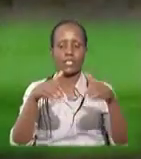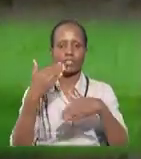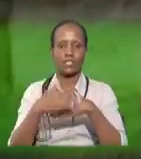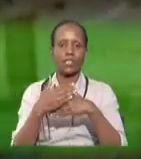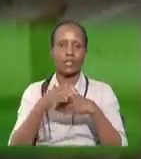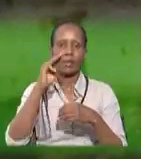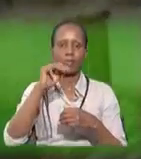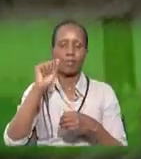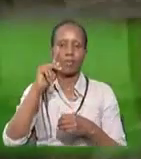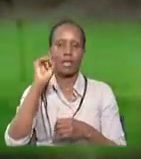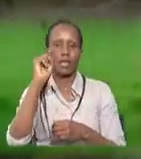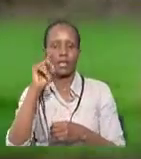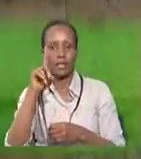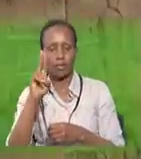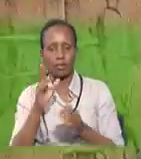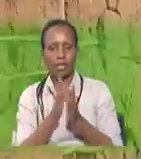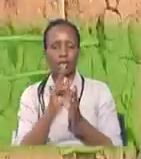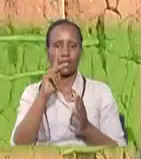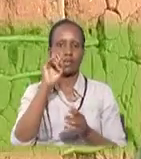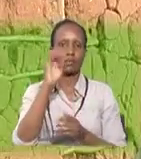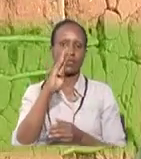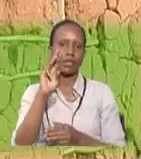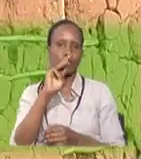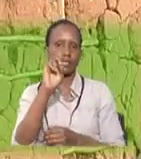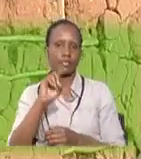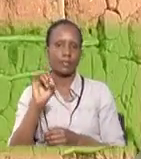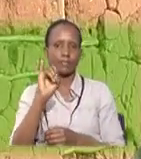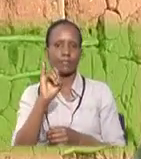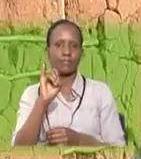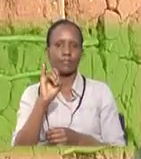and Kibwezi. Ali nilisaliwa panaitwa Mbuinsao.